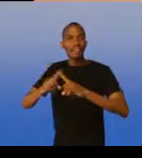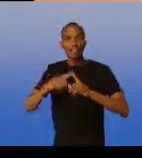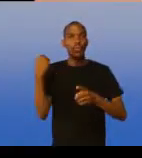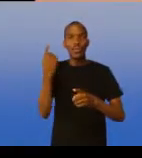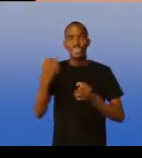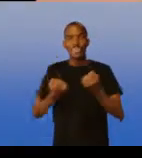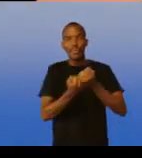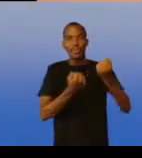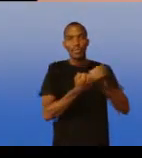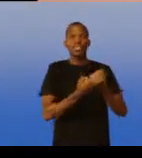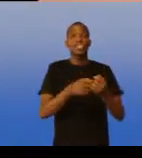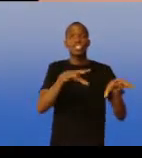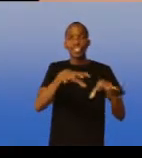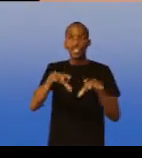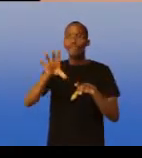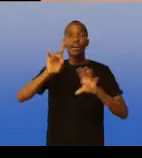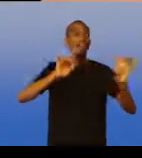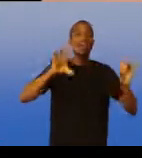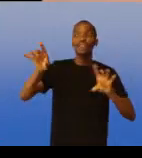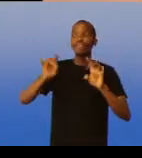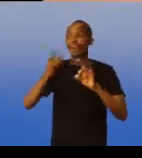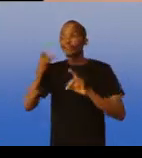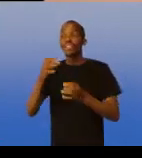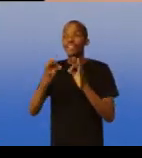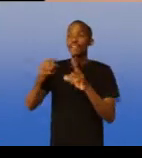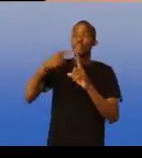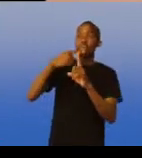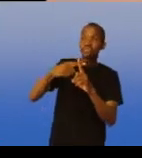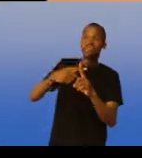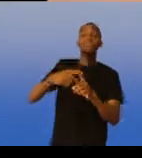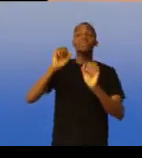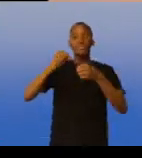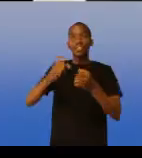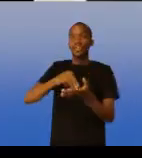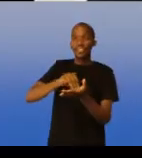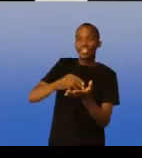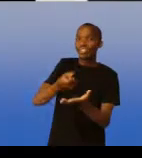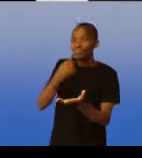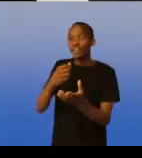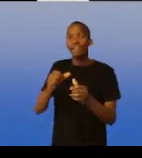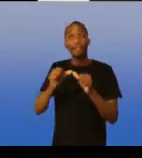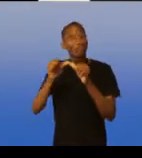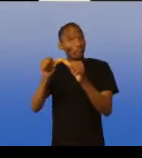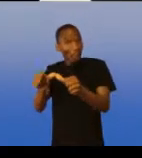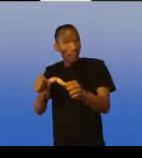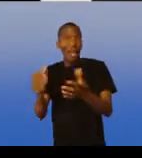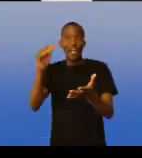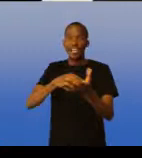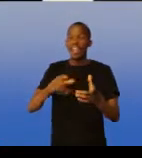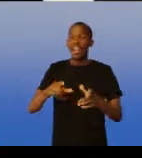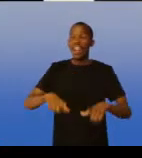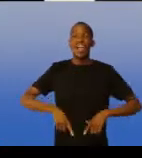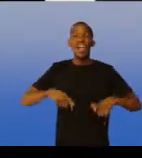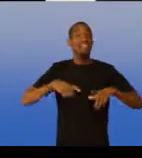that children are identified and re-enrolled in treatment if they have defaulted on HIV treatment. They are provided with life